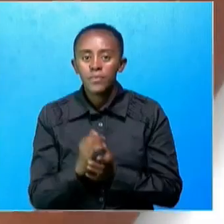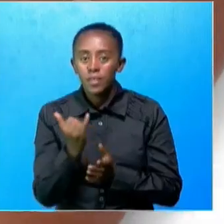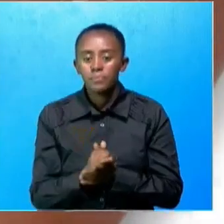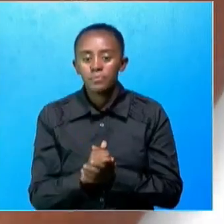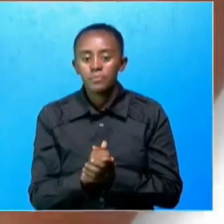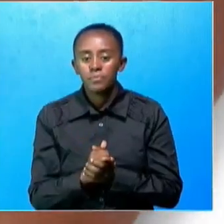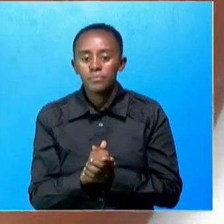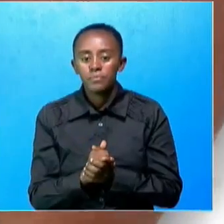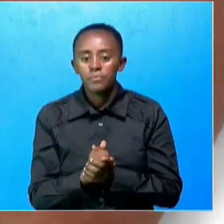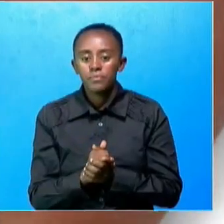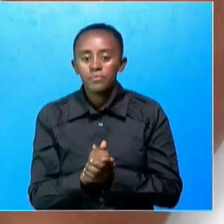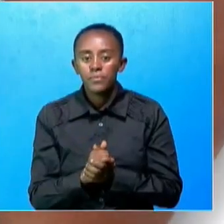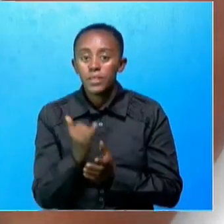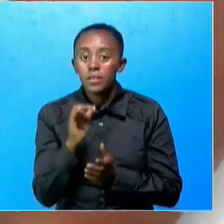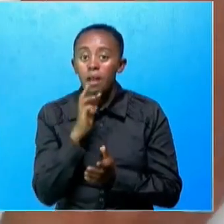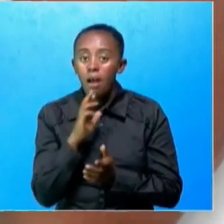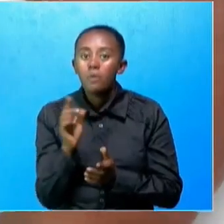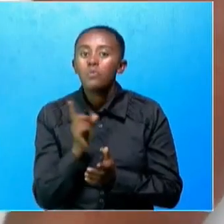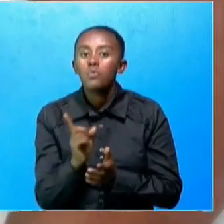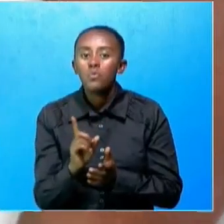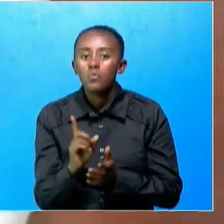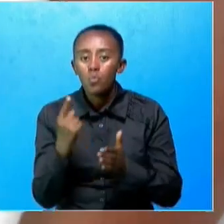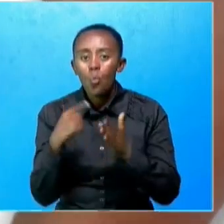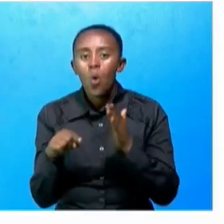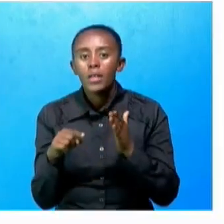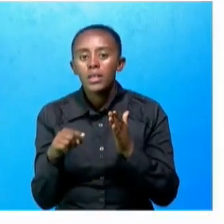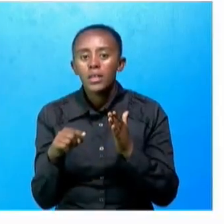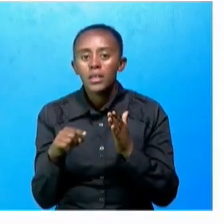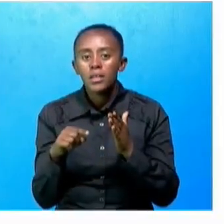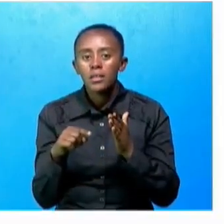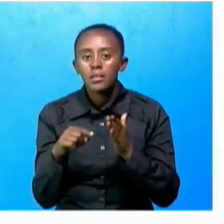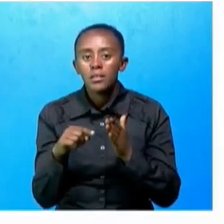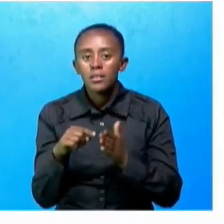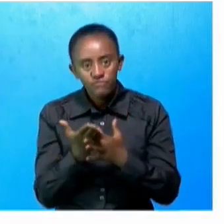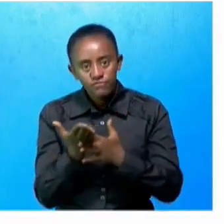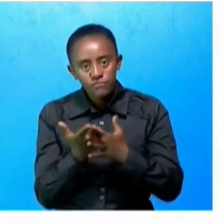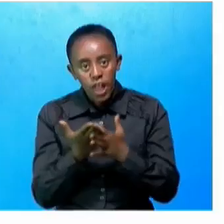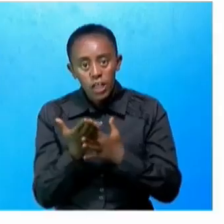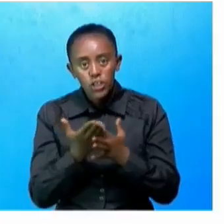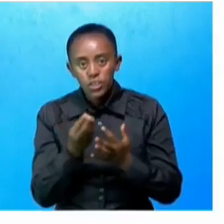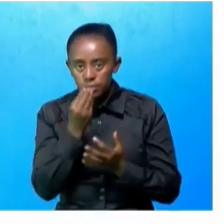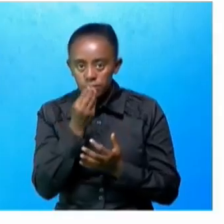are what? Flesh eaters.